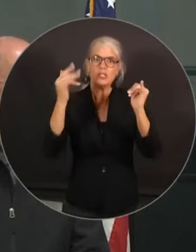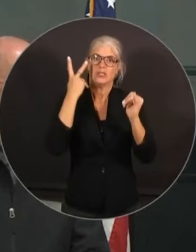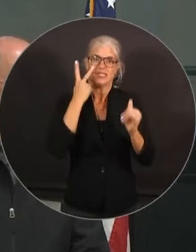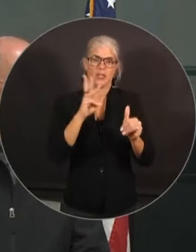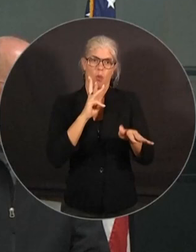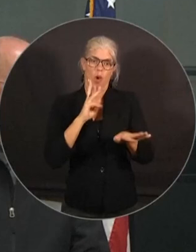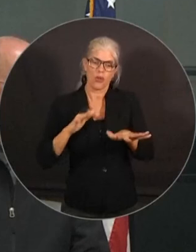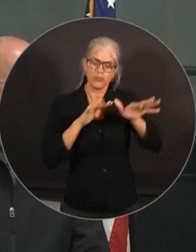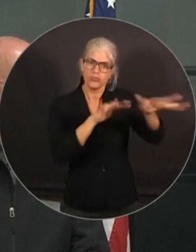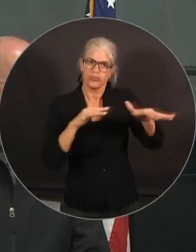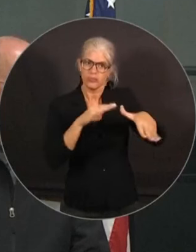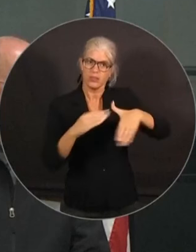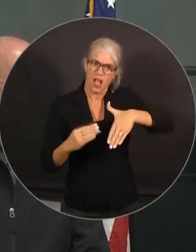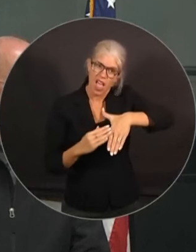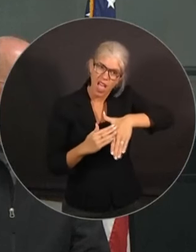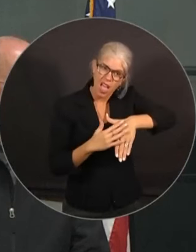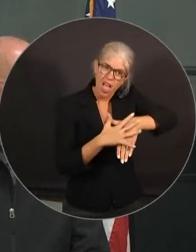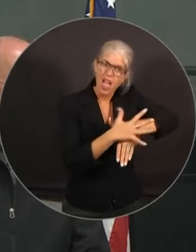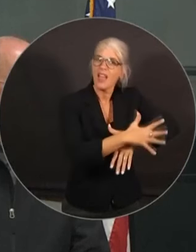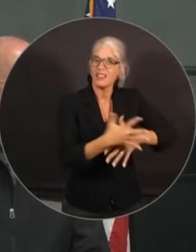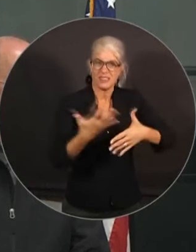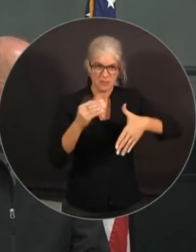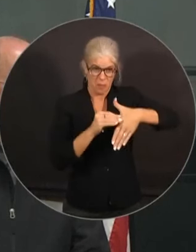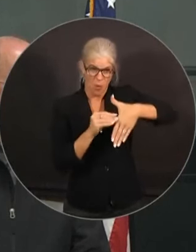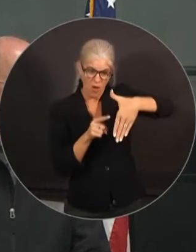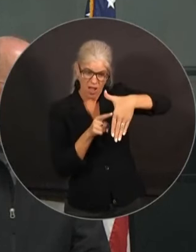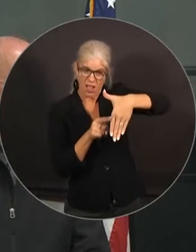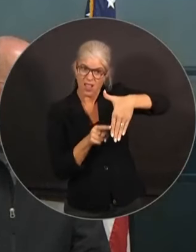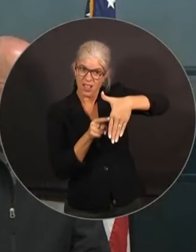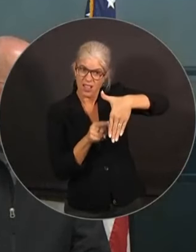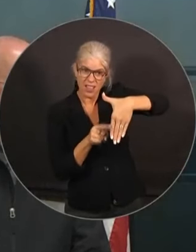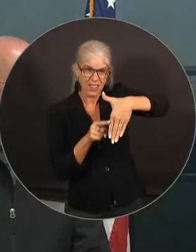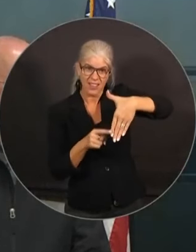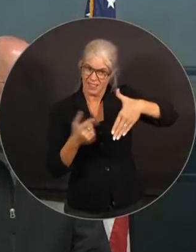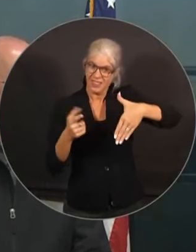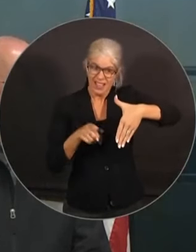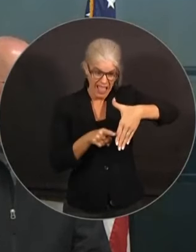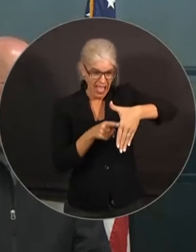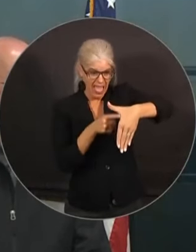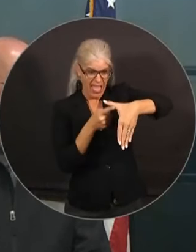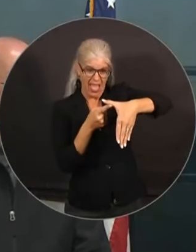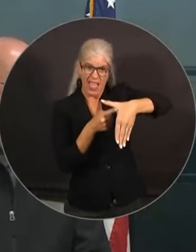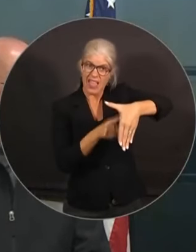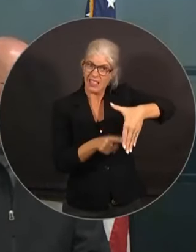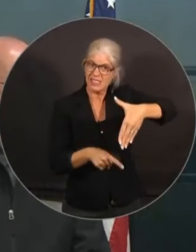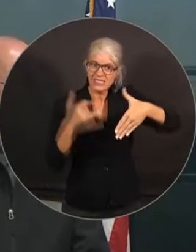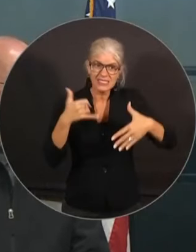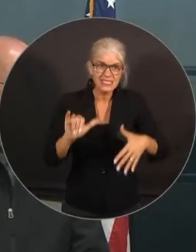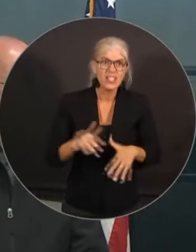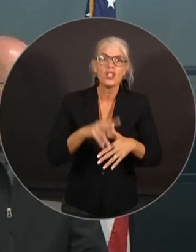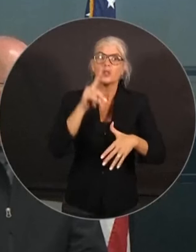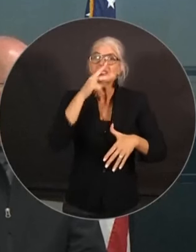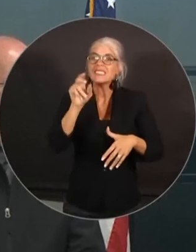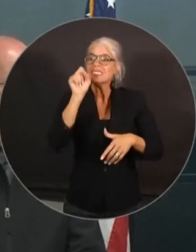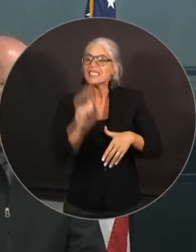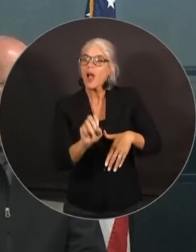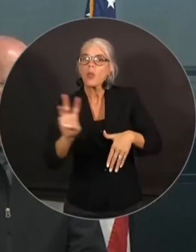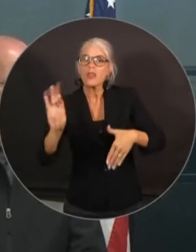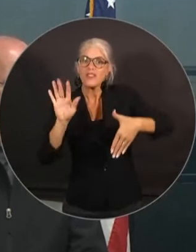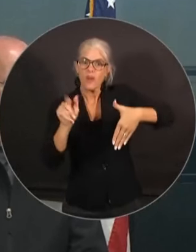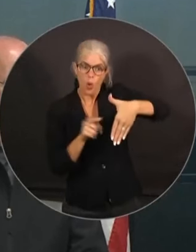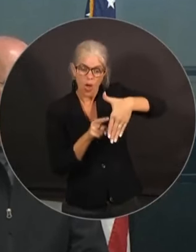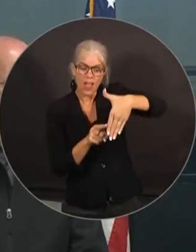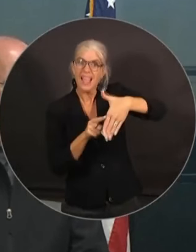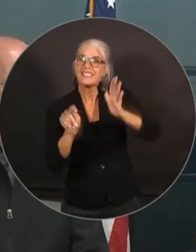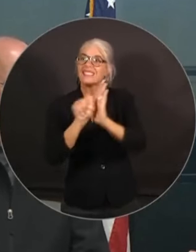parts of Florida far south from the Big Bend area. So you look at southwest Florida, you look at the Tampa Bay area,